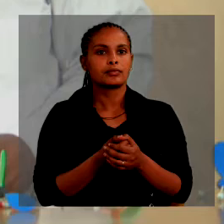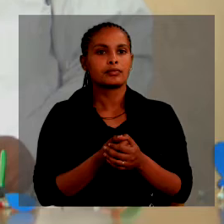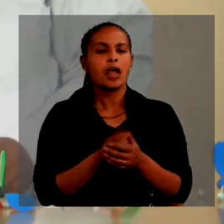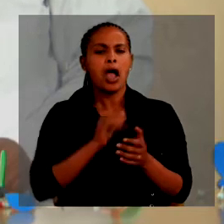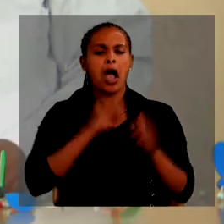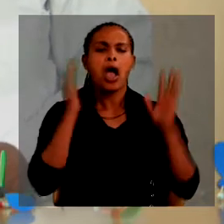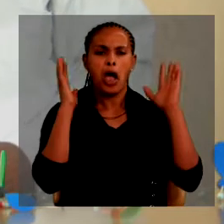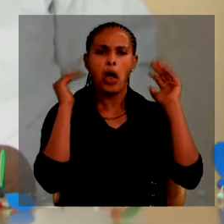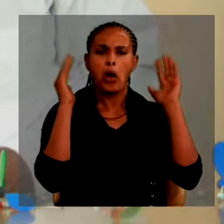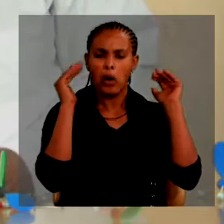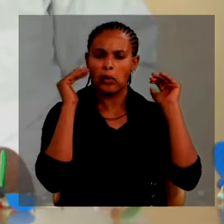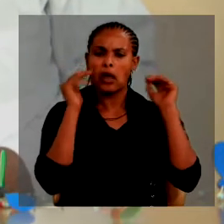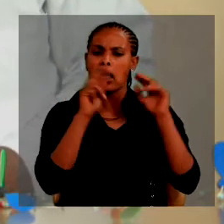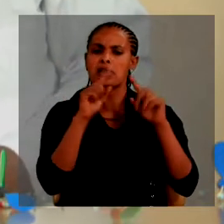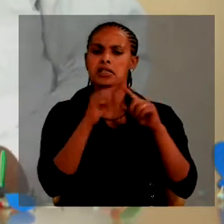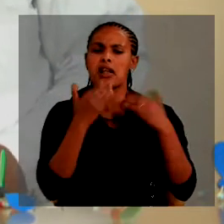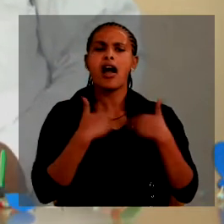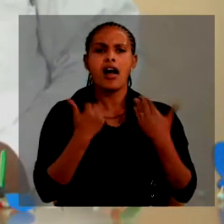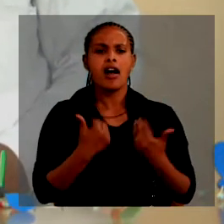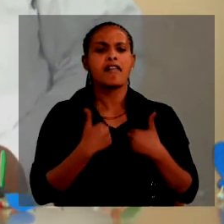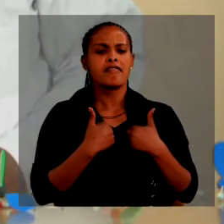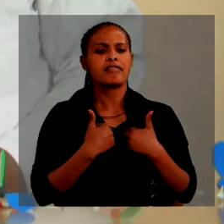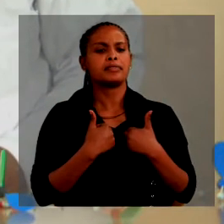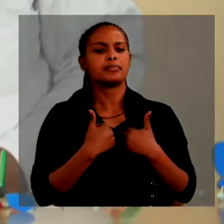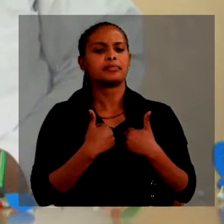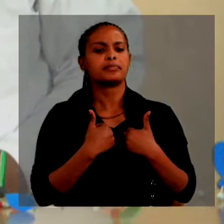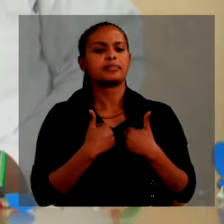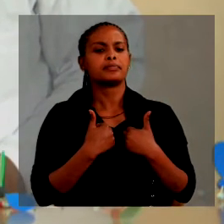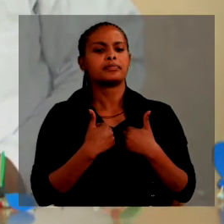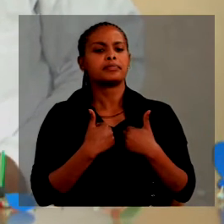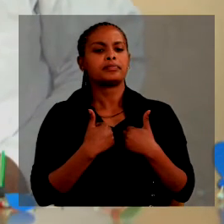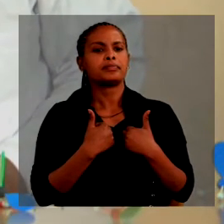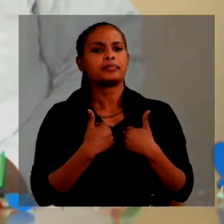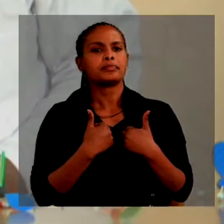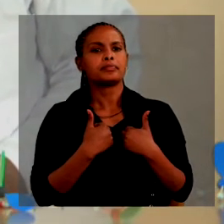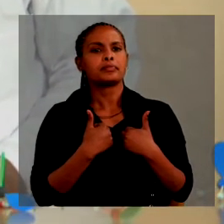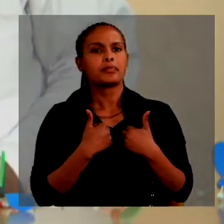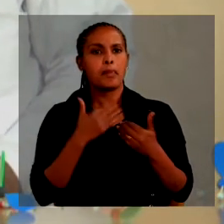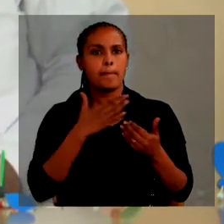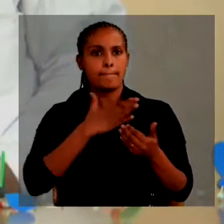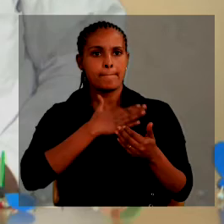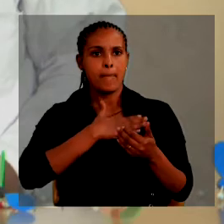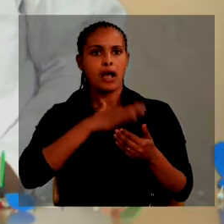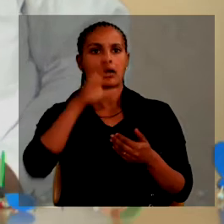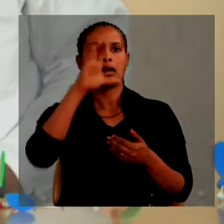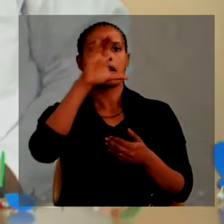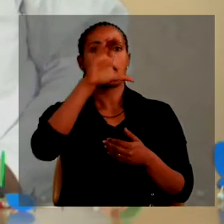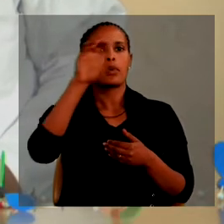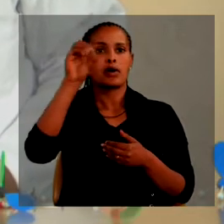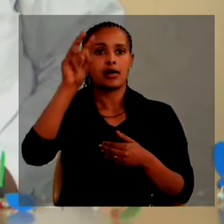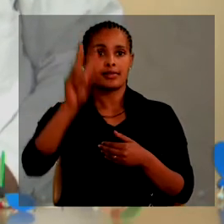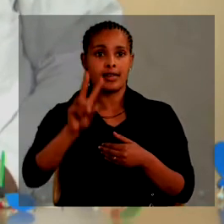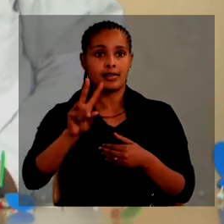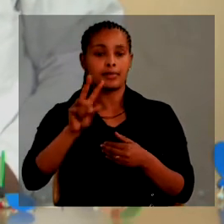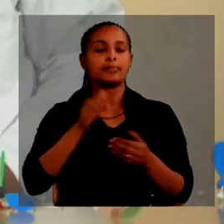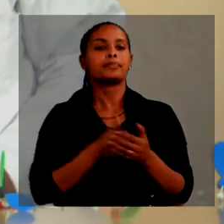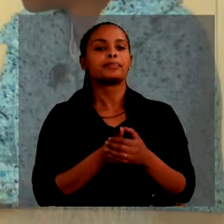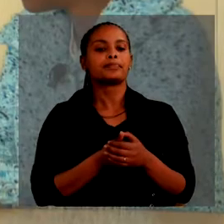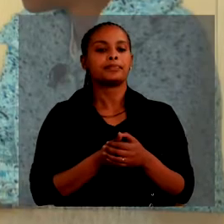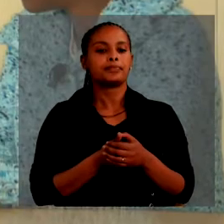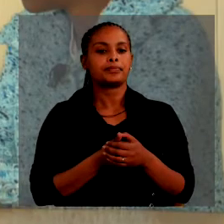I hope I still have my carbon dioxide.